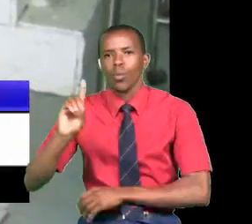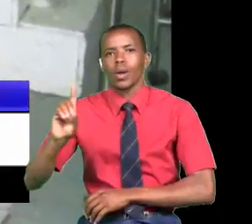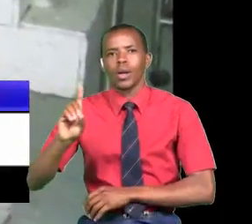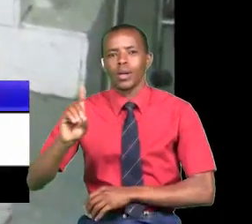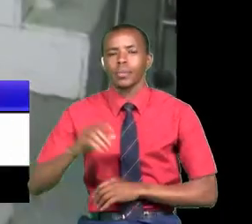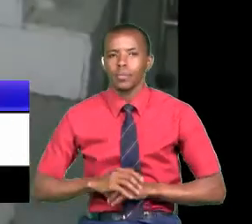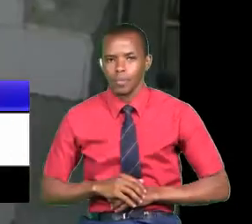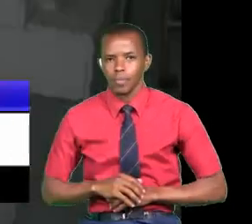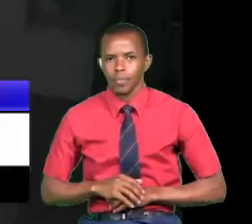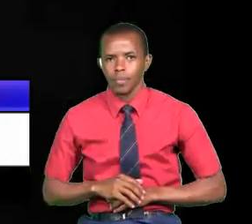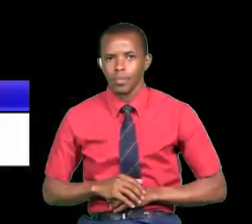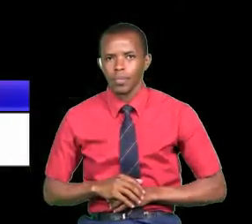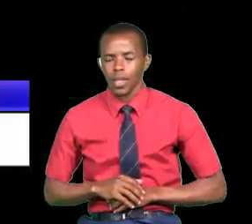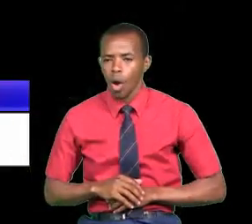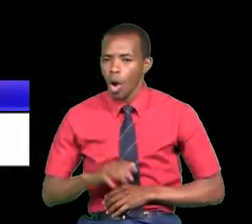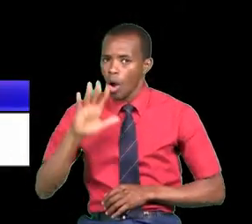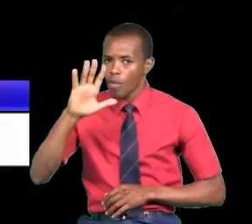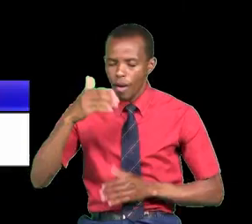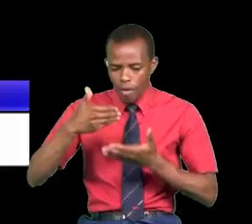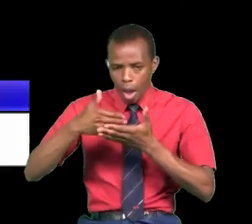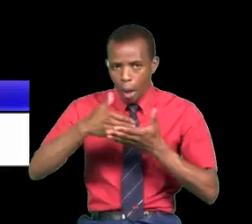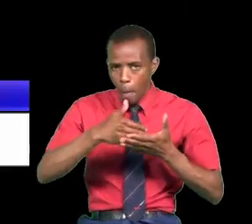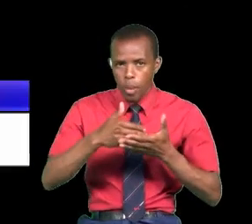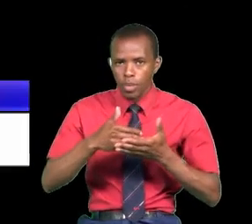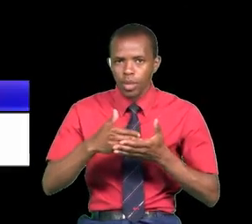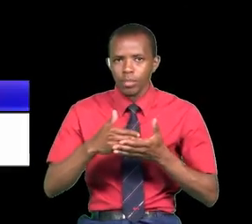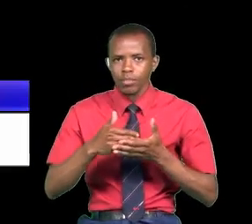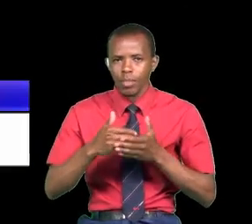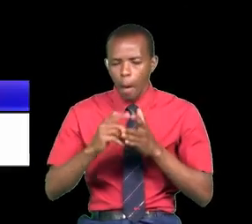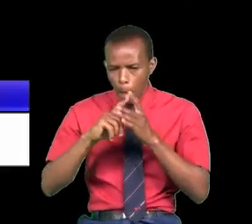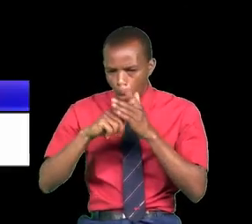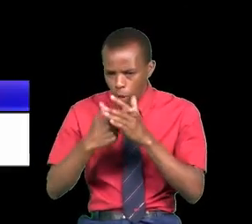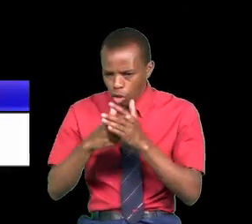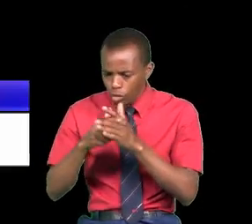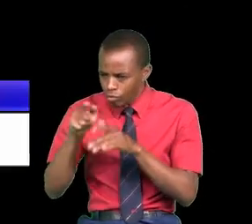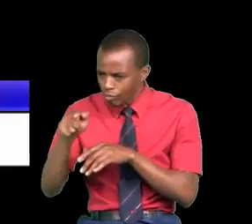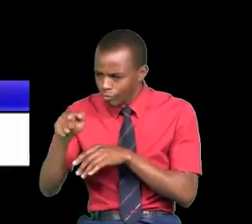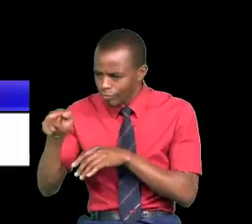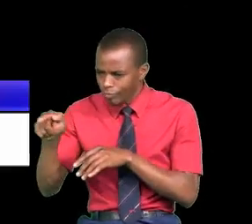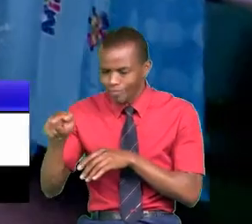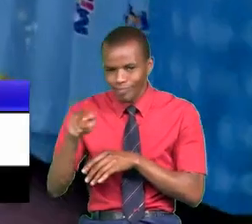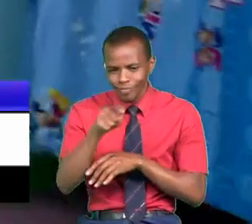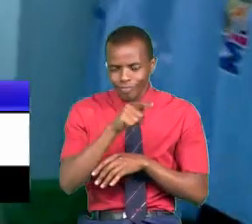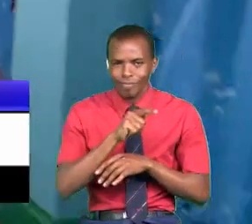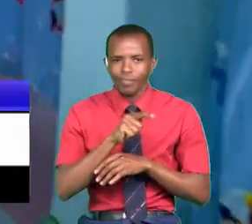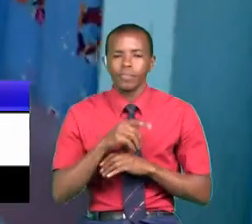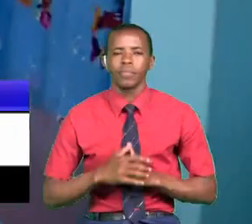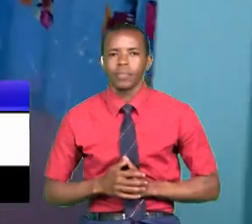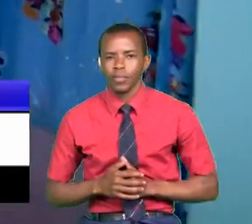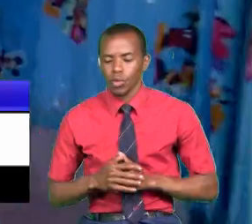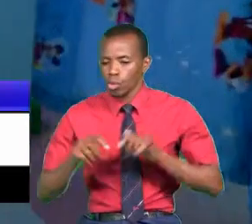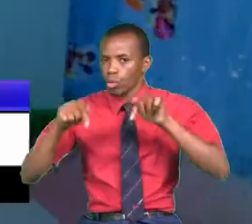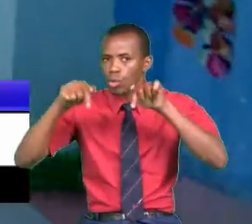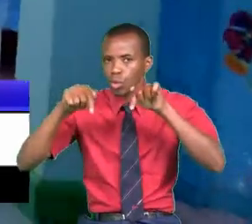in that one, there were like 5 babies, preterm babies, but it didn't matter. You know, they had a better chance of survival.